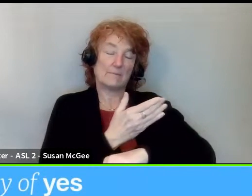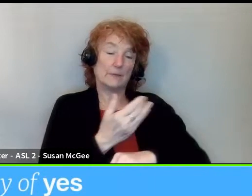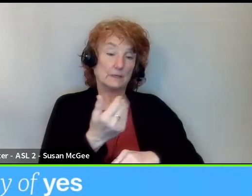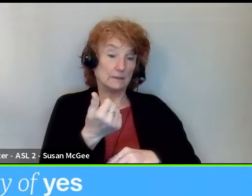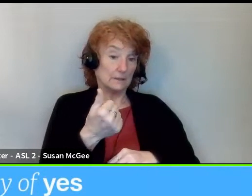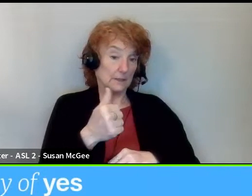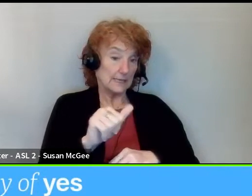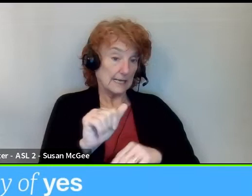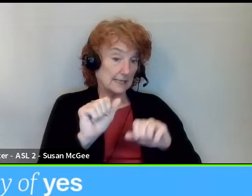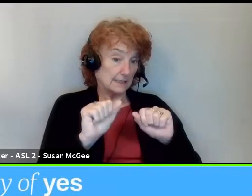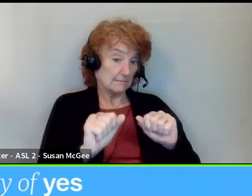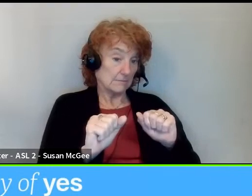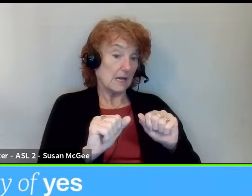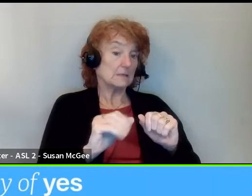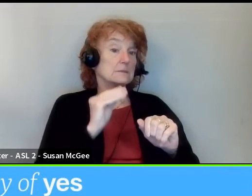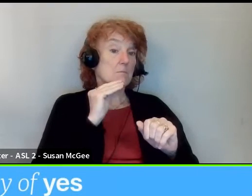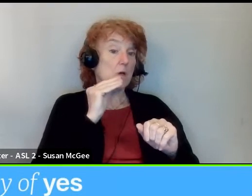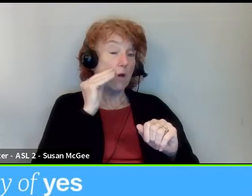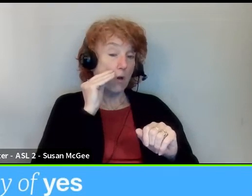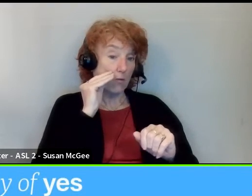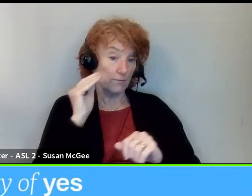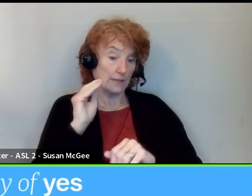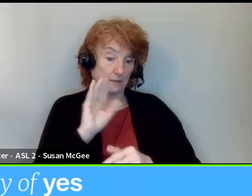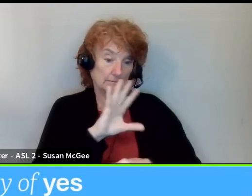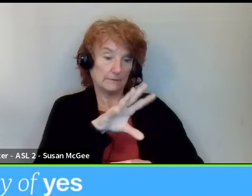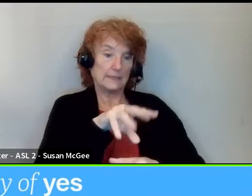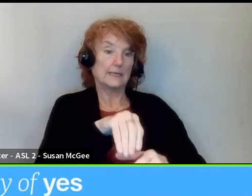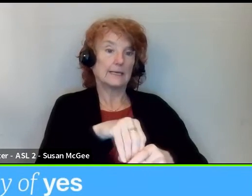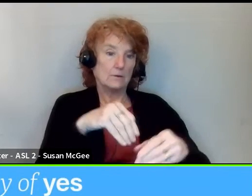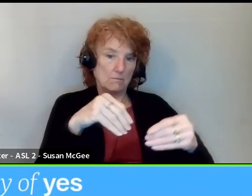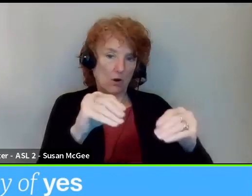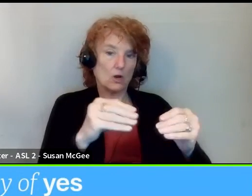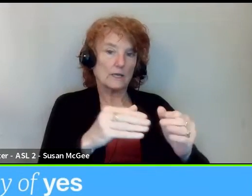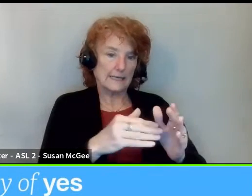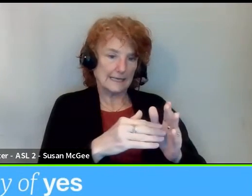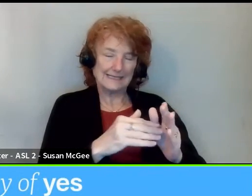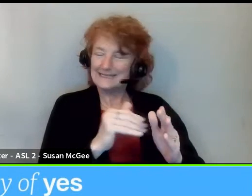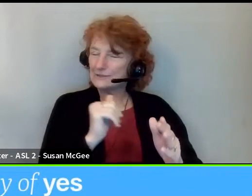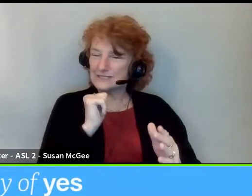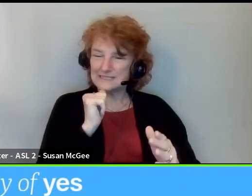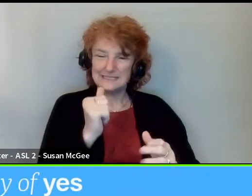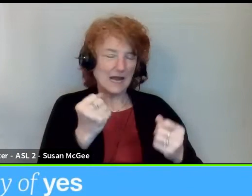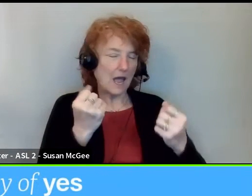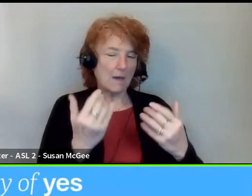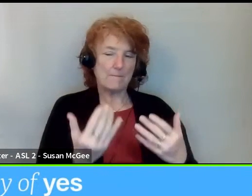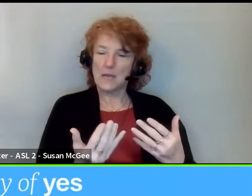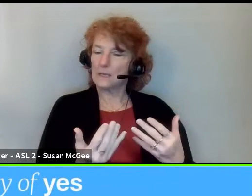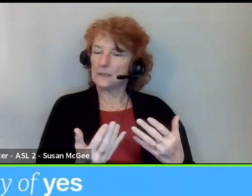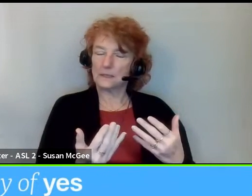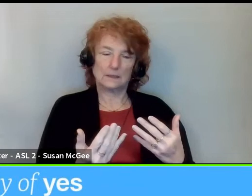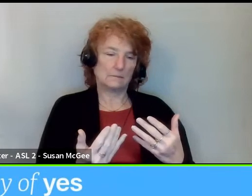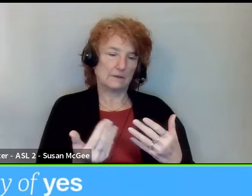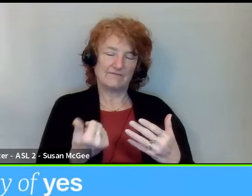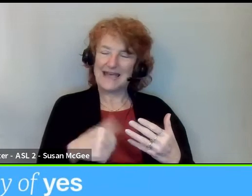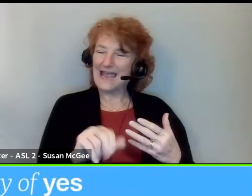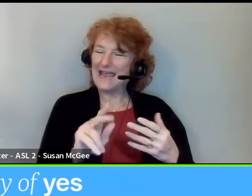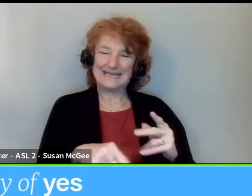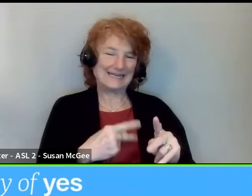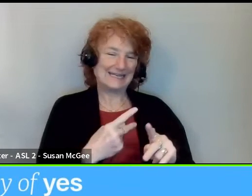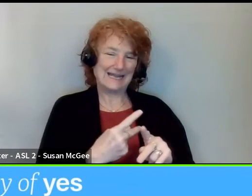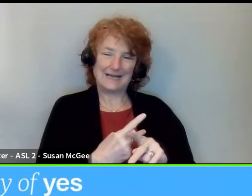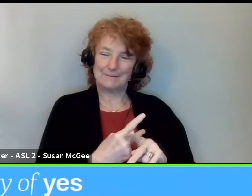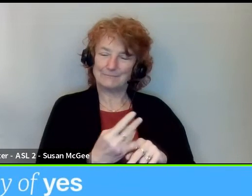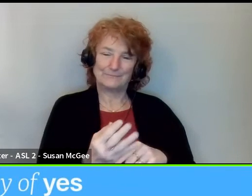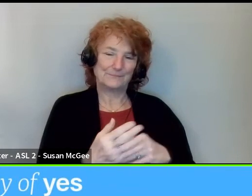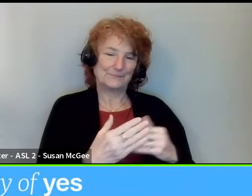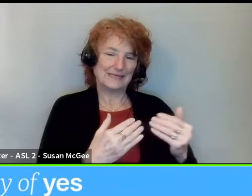into the market is obviously critical, it's important to support those homes. There's simply not a lot of vacant rental units when you look at it by any type. So that's both market rate